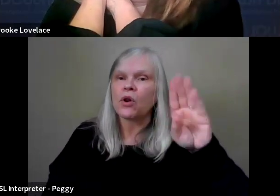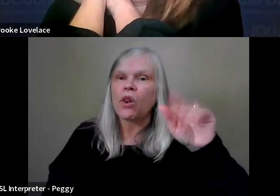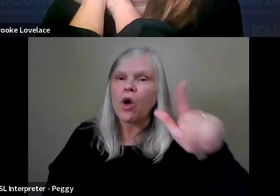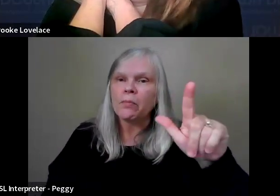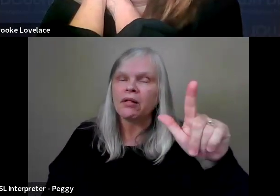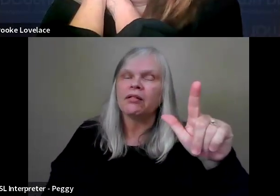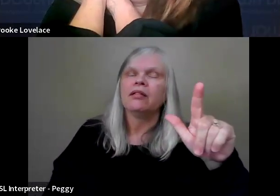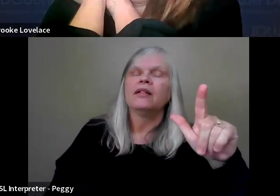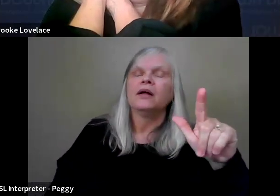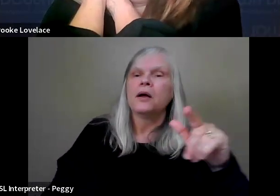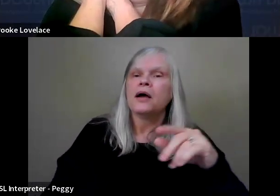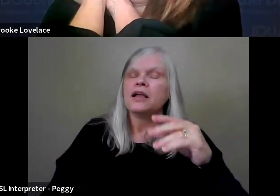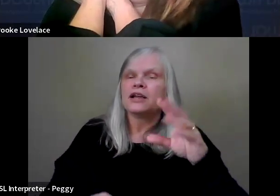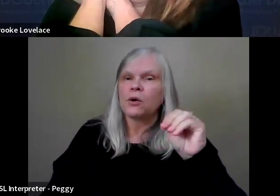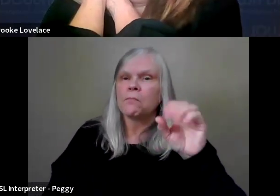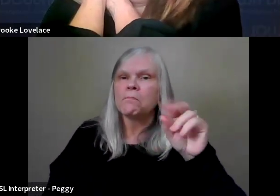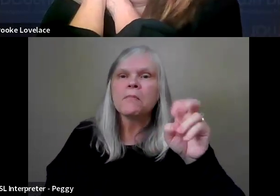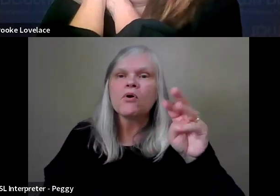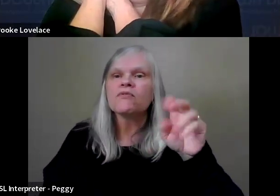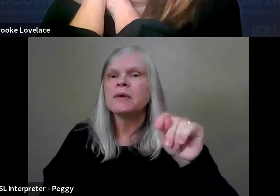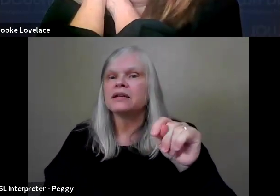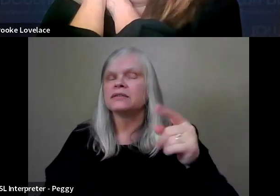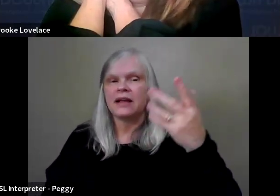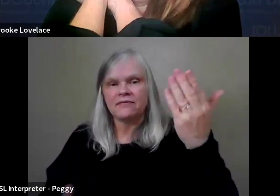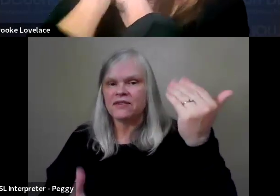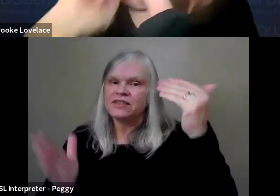people plus in Iowa who have also become dementia friends.